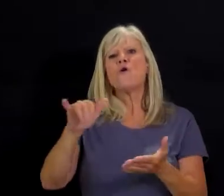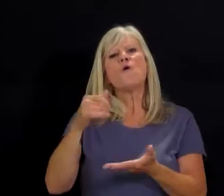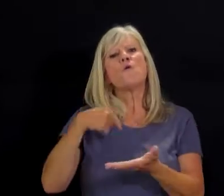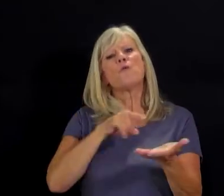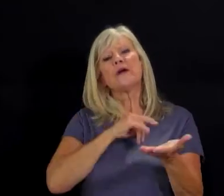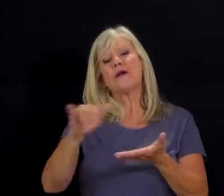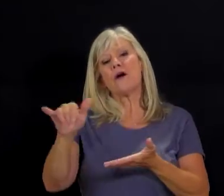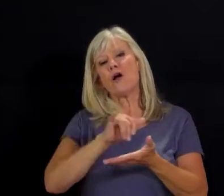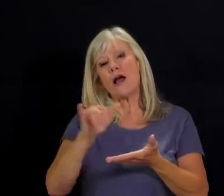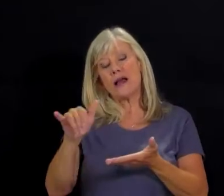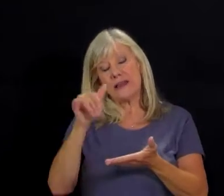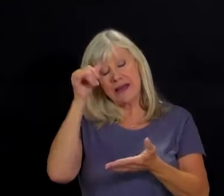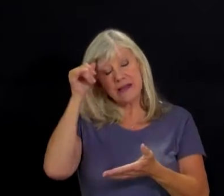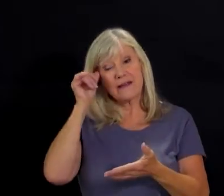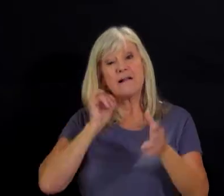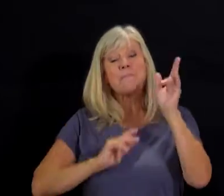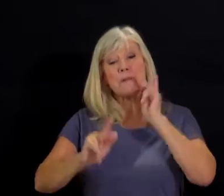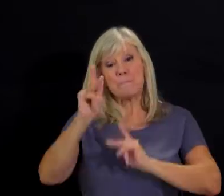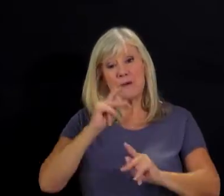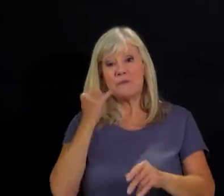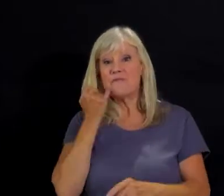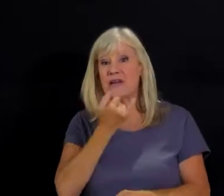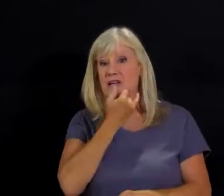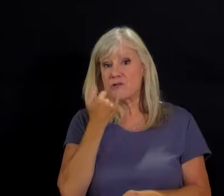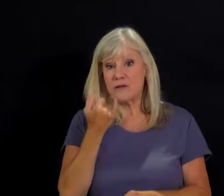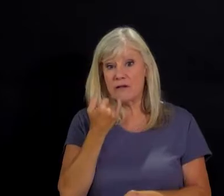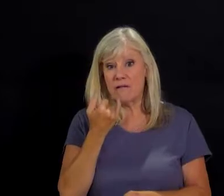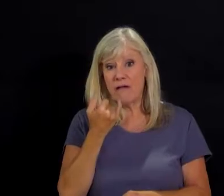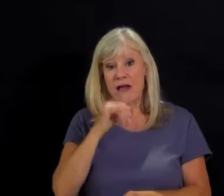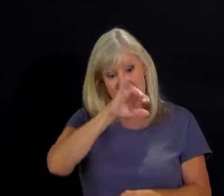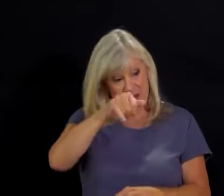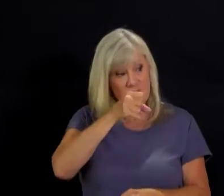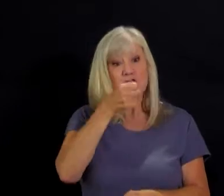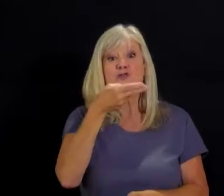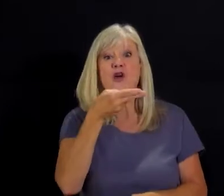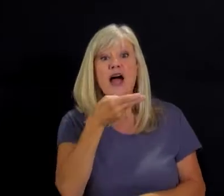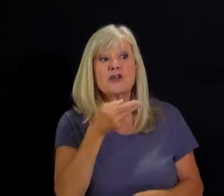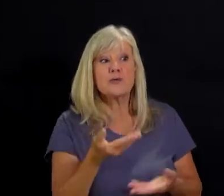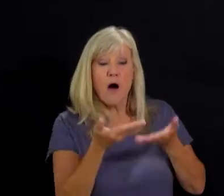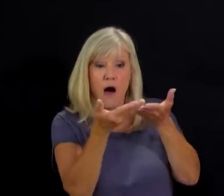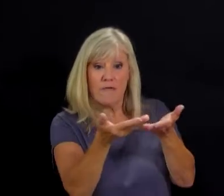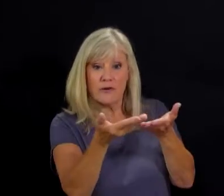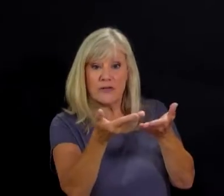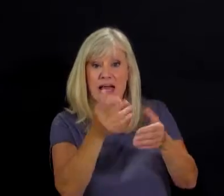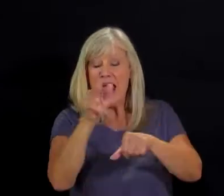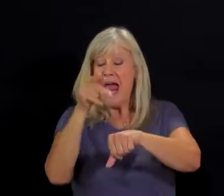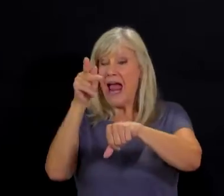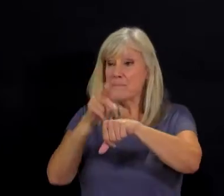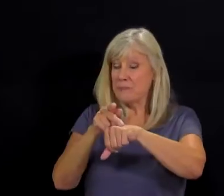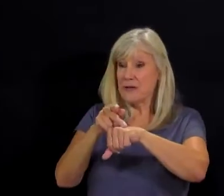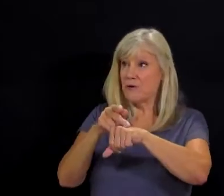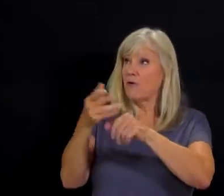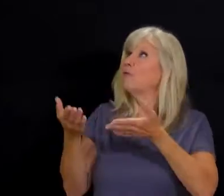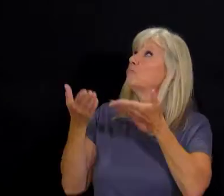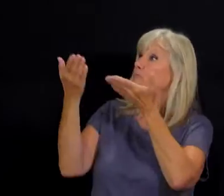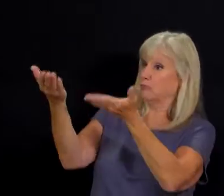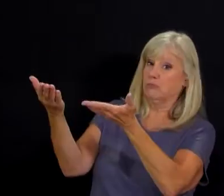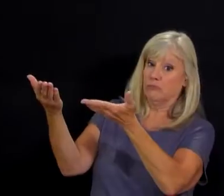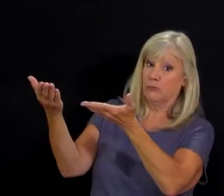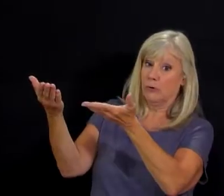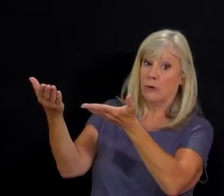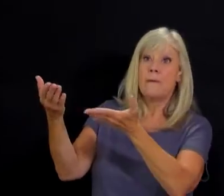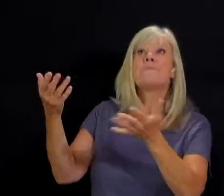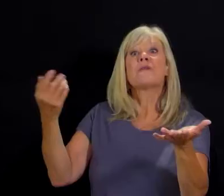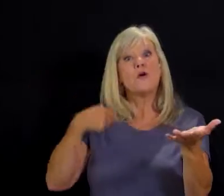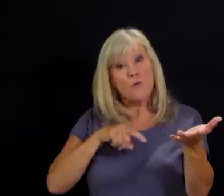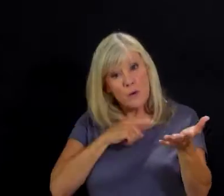choice that Joshua offers, and also like Simon Peter, given the choice that Jesus presents, we, too, want